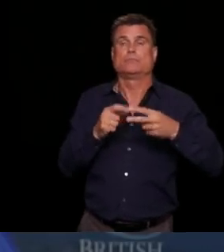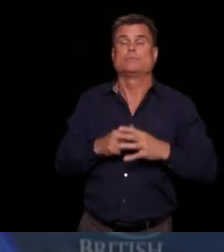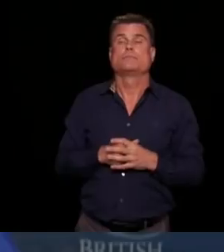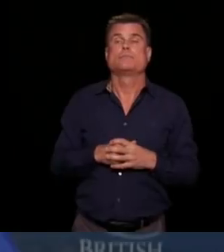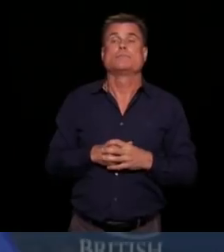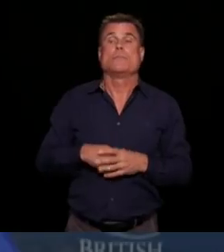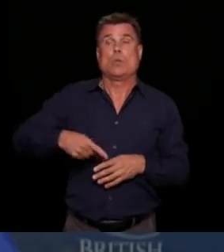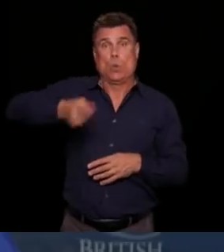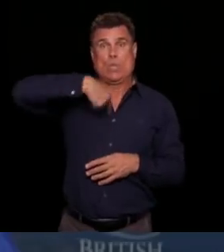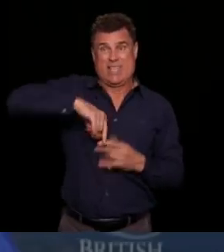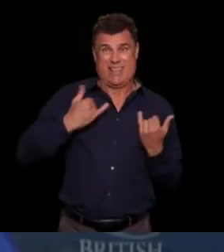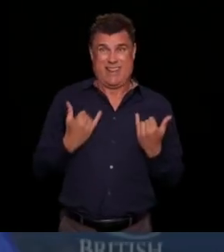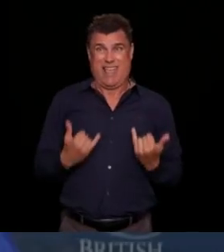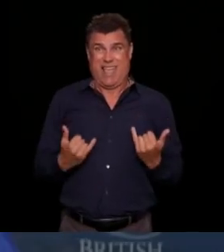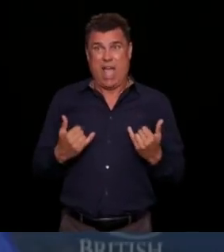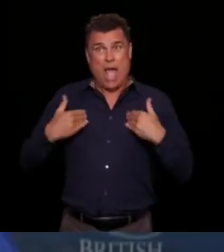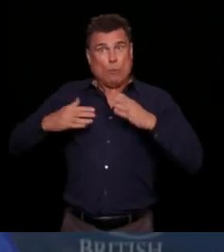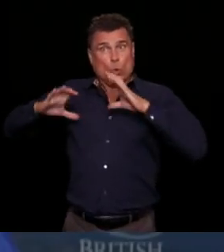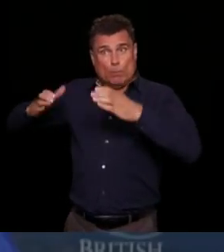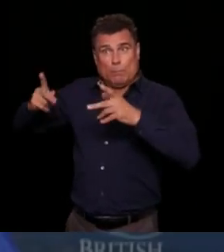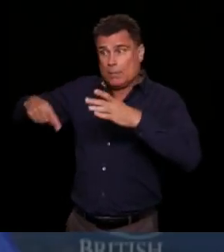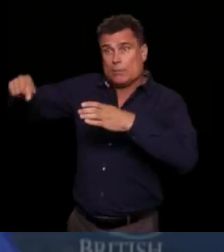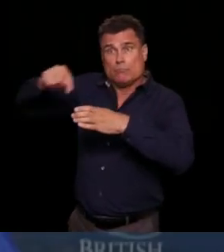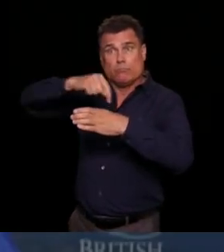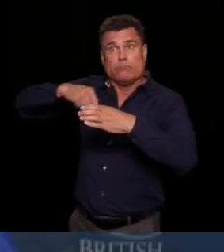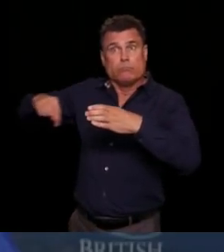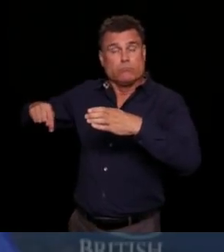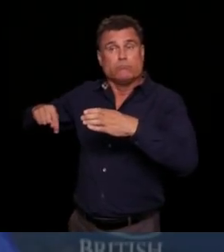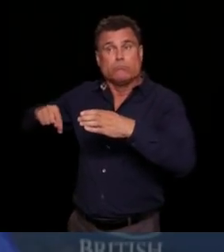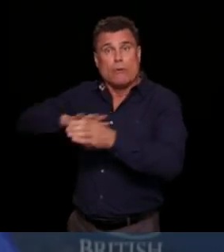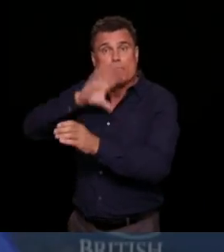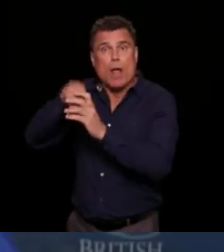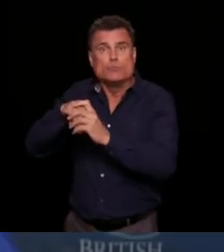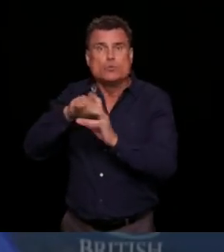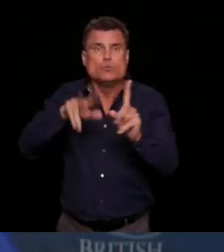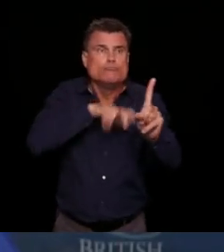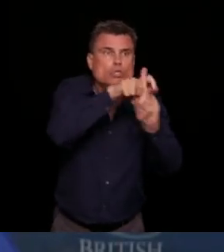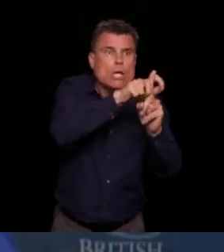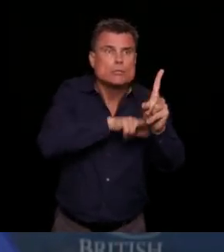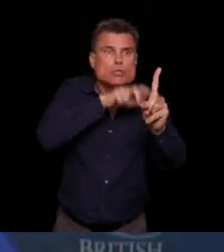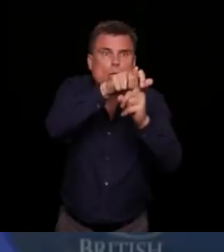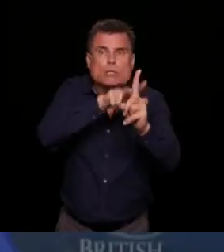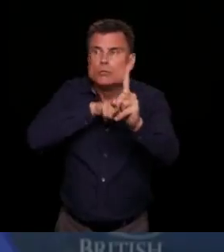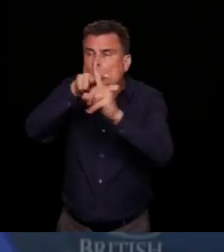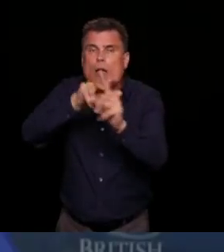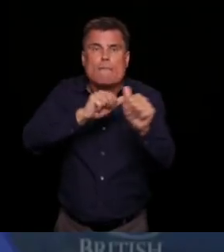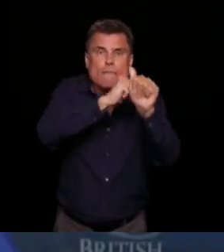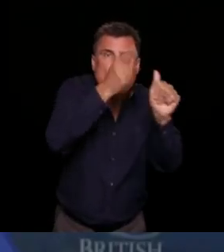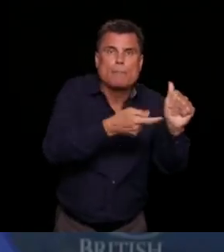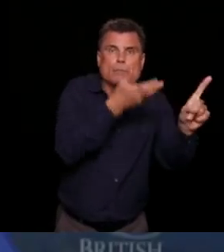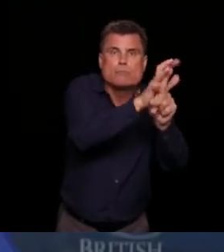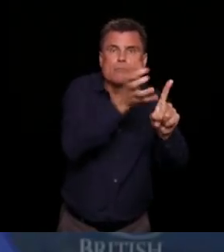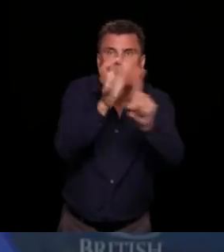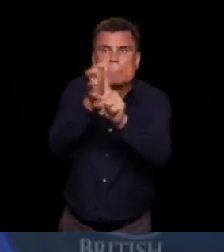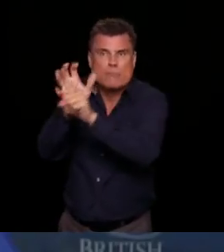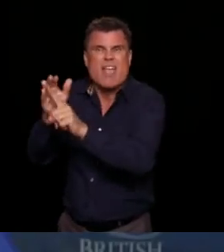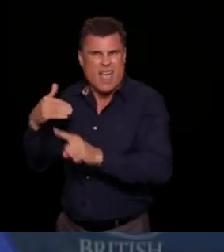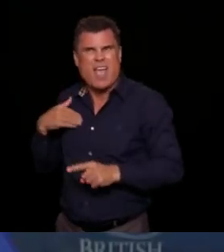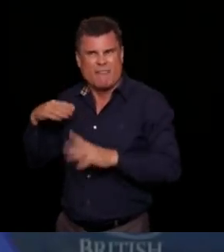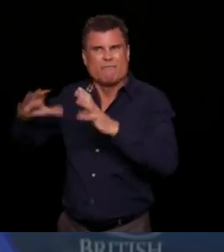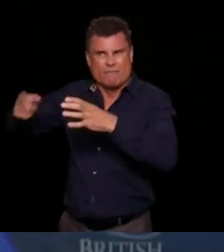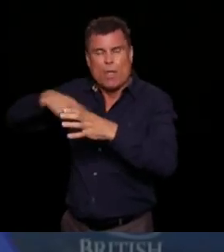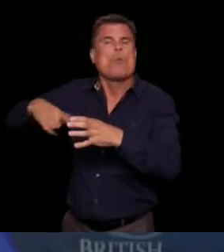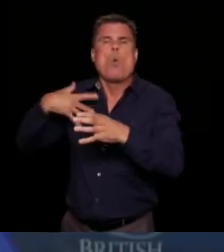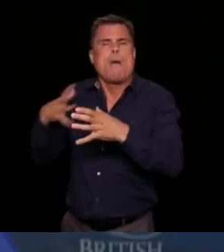people obviously engaging in contact tracing now. You can see this based on what Dr. Gustafson has reported. What we want to do is increase